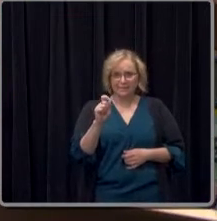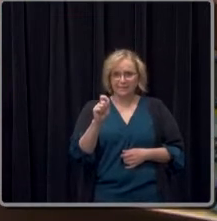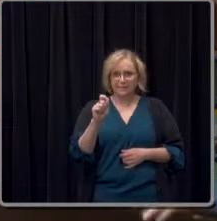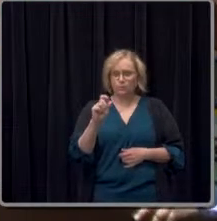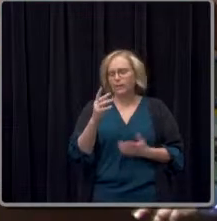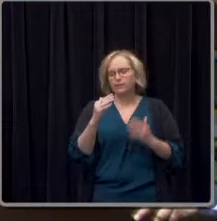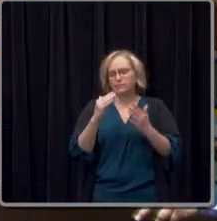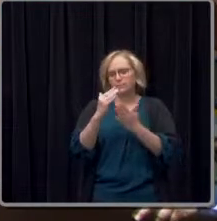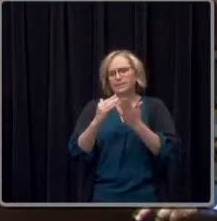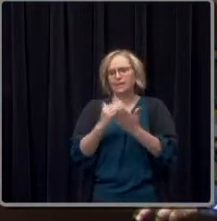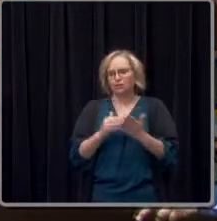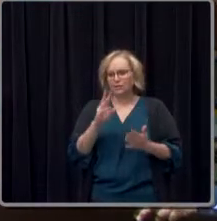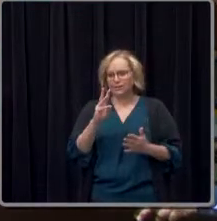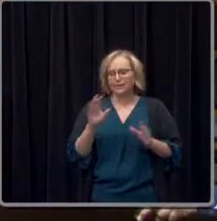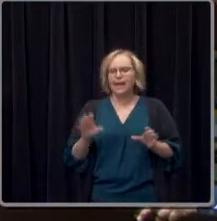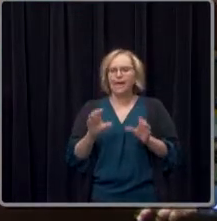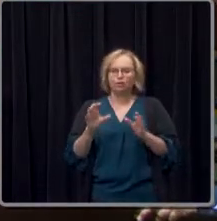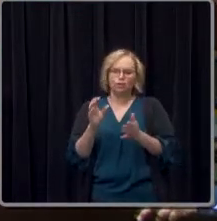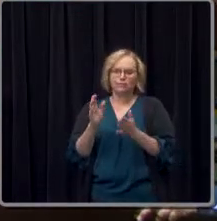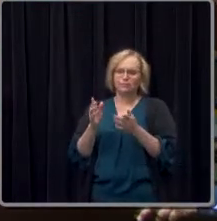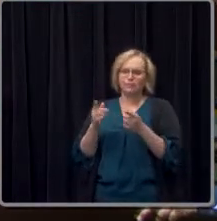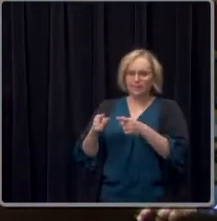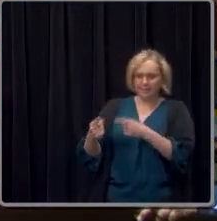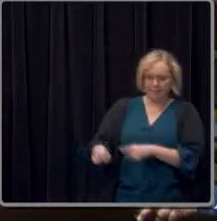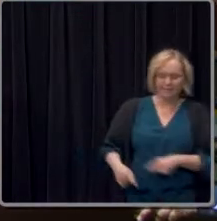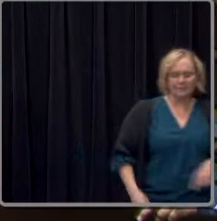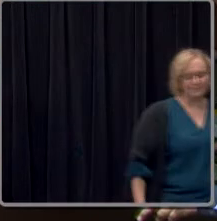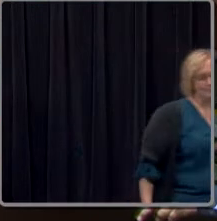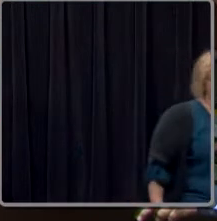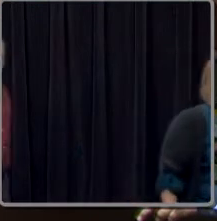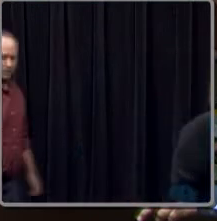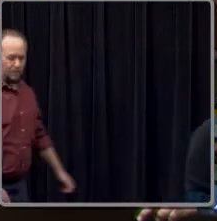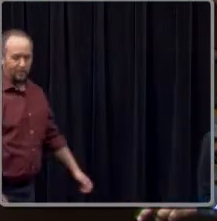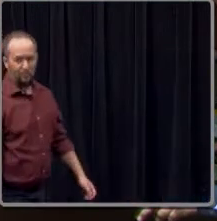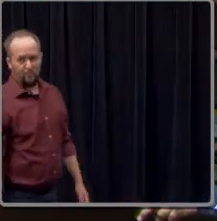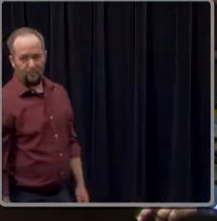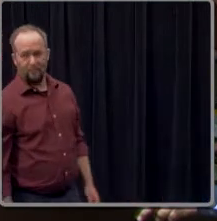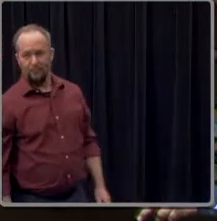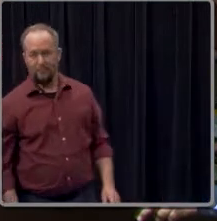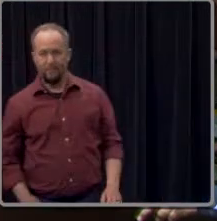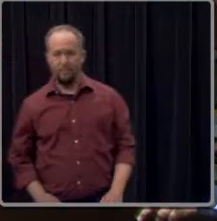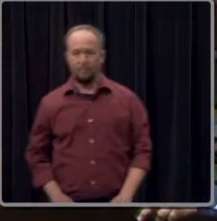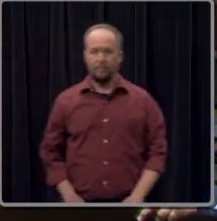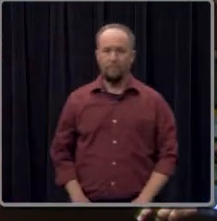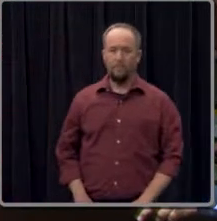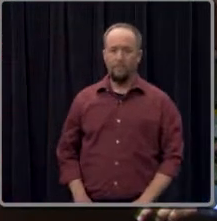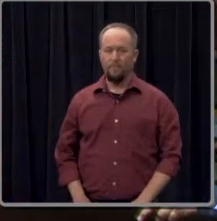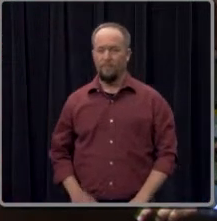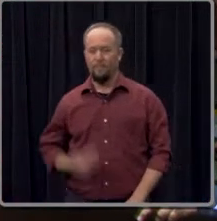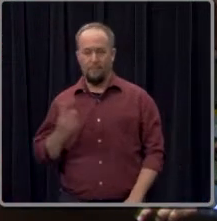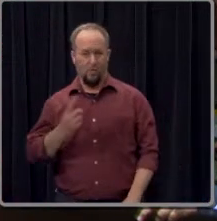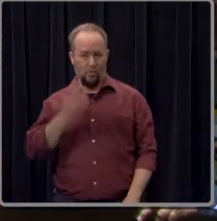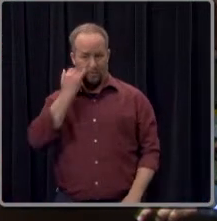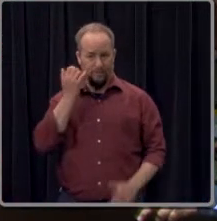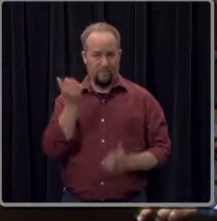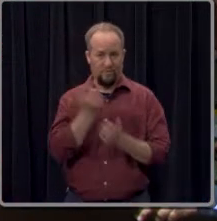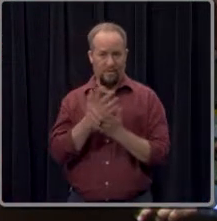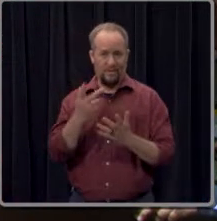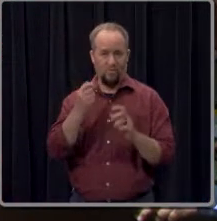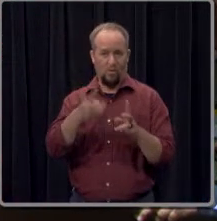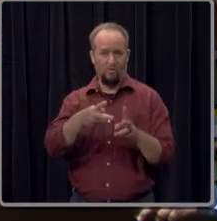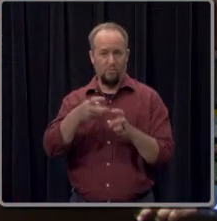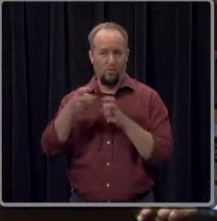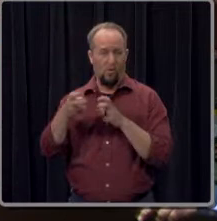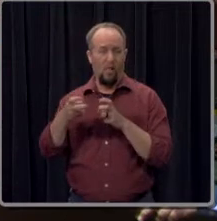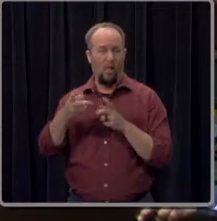Section 6, action consent. As always, if there's something that anyone wants to pull out for discussion, we can,